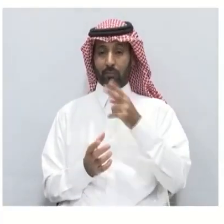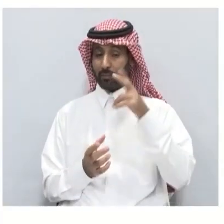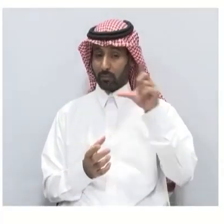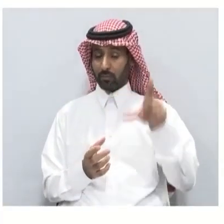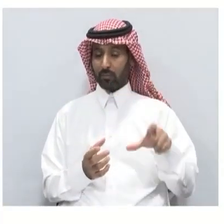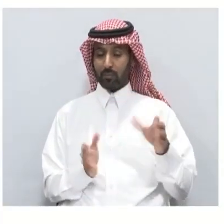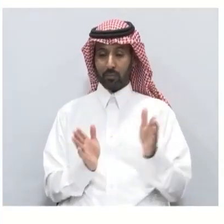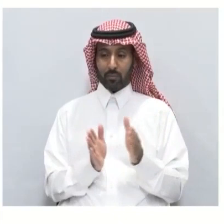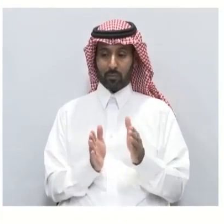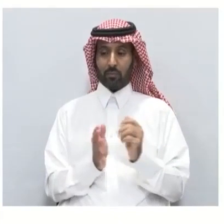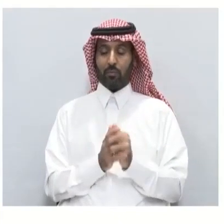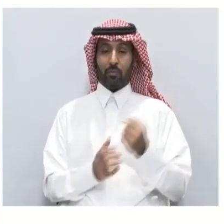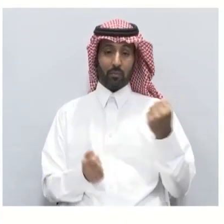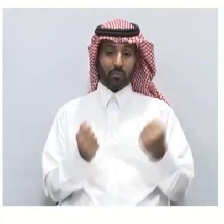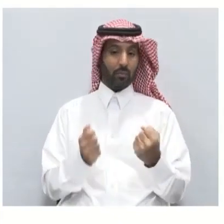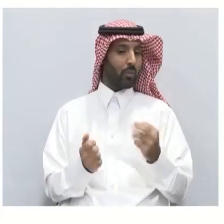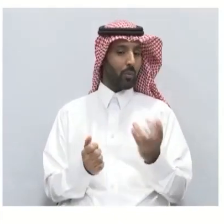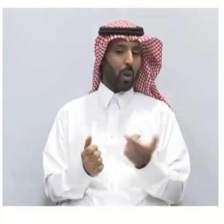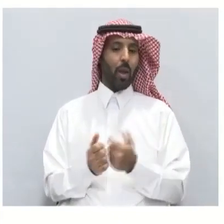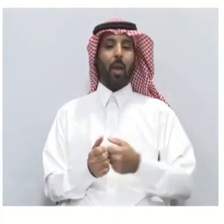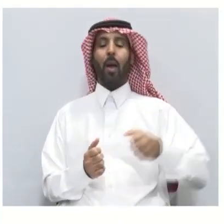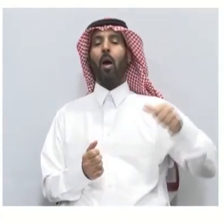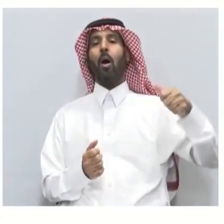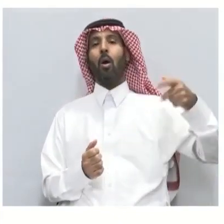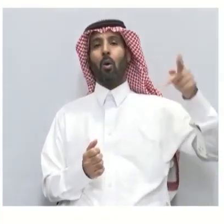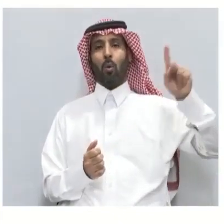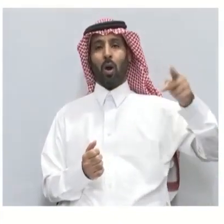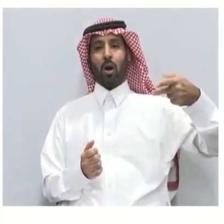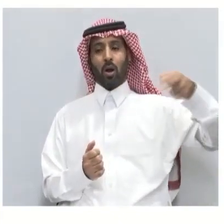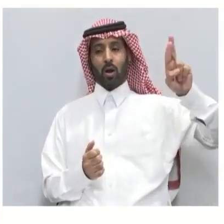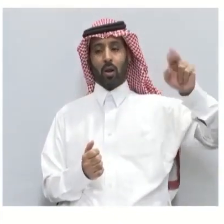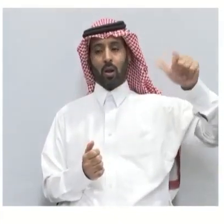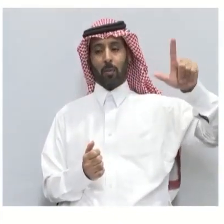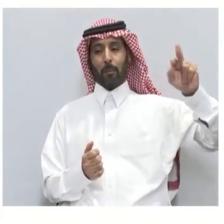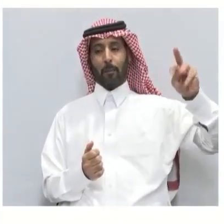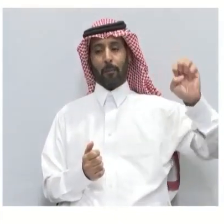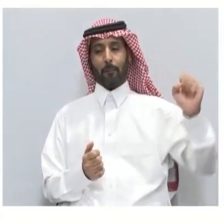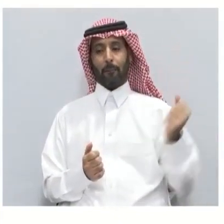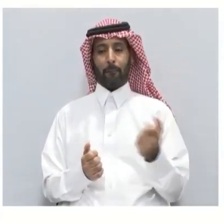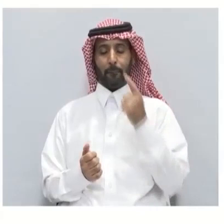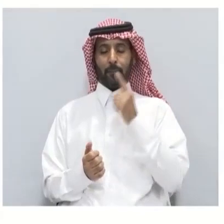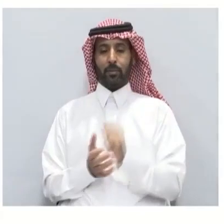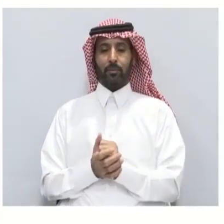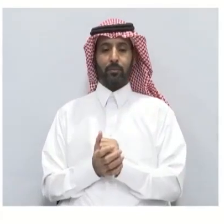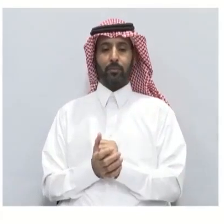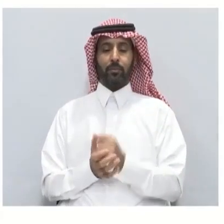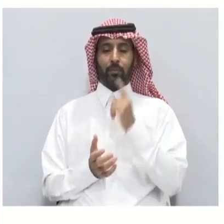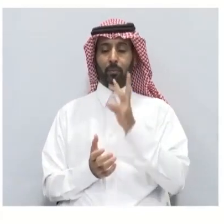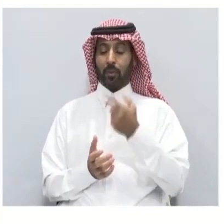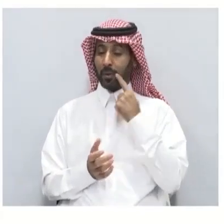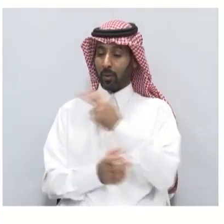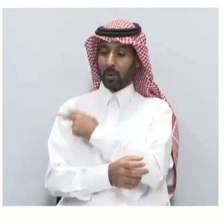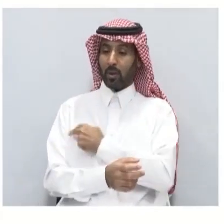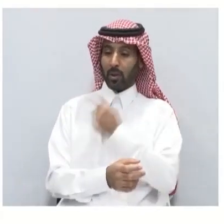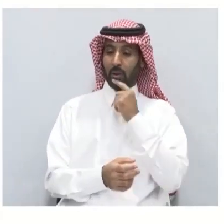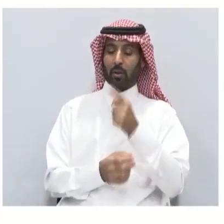car here in Kuala Lumpur, Malaysia. Let's listen. Kuala Lumpur, Malaysia. Malaysian police